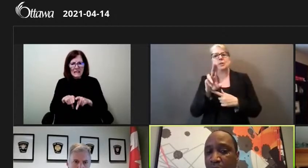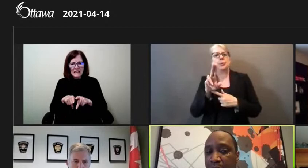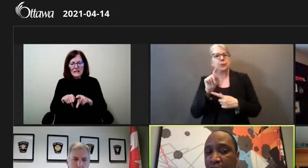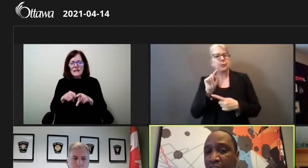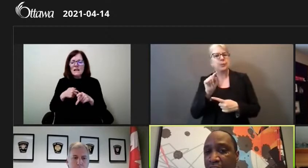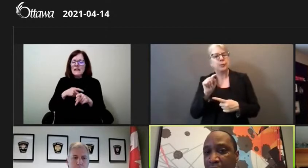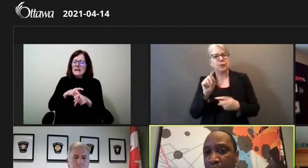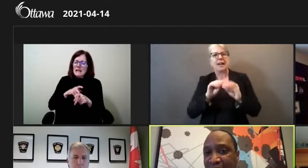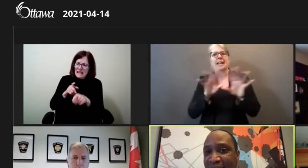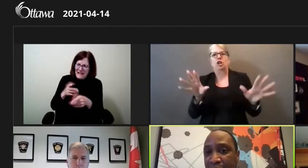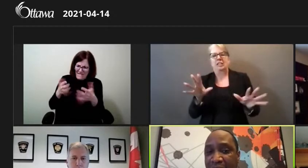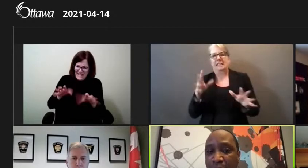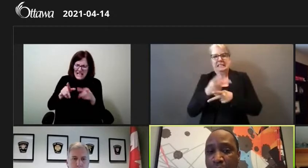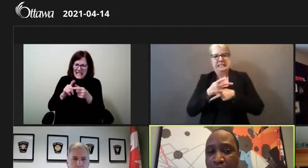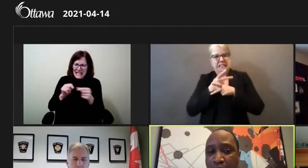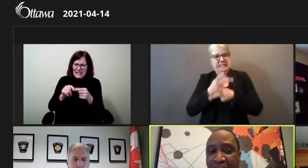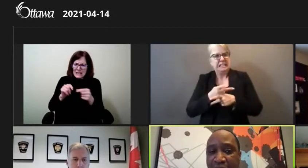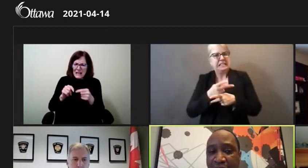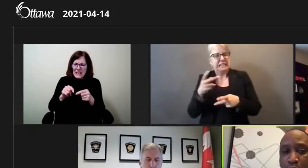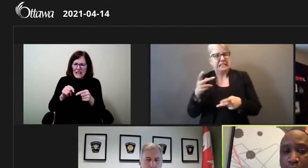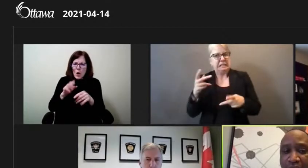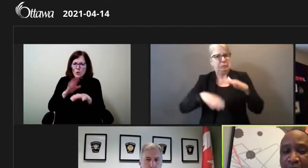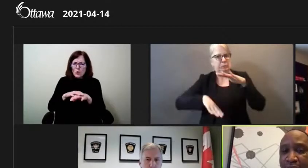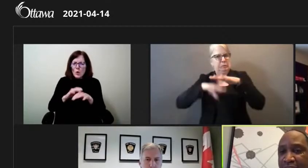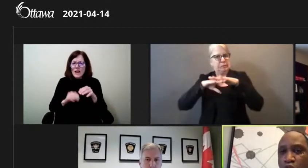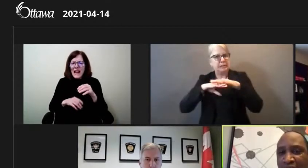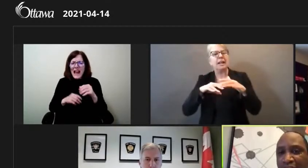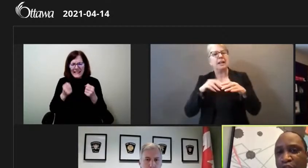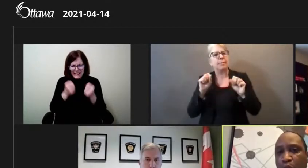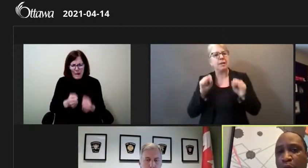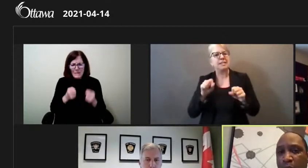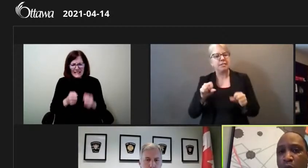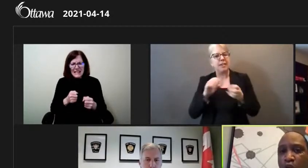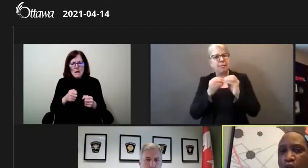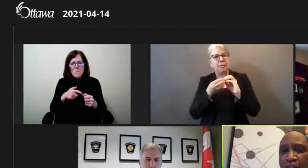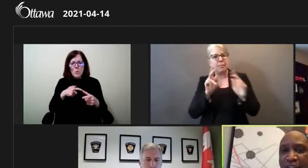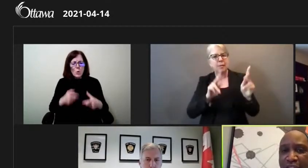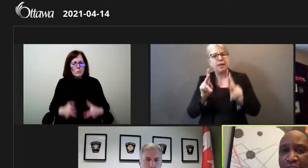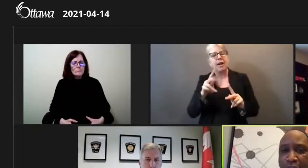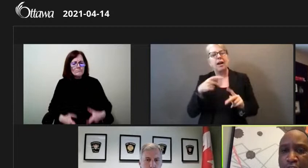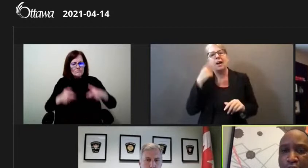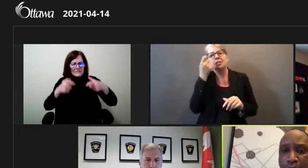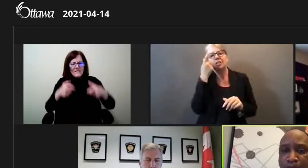we've been hearing about that's at a breaking point. And I know that this is probably more of the